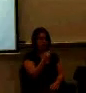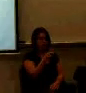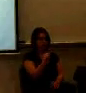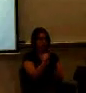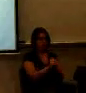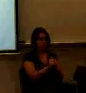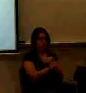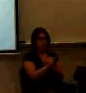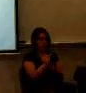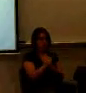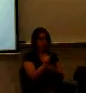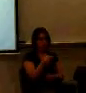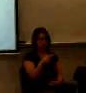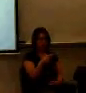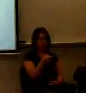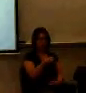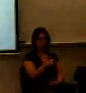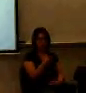algal blooms.